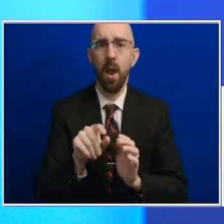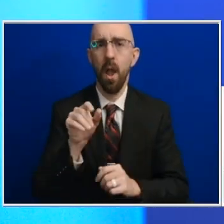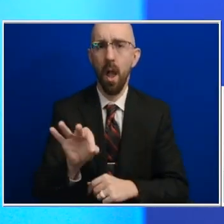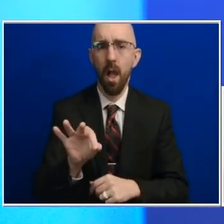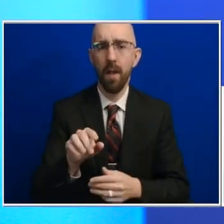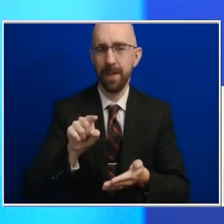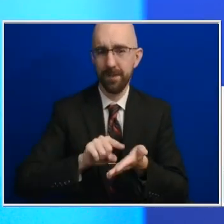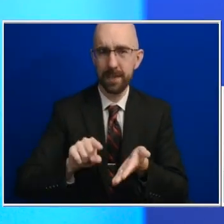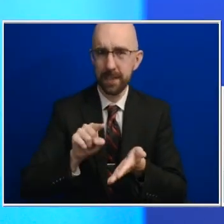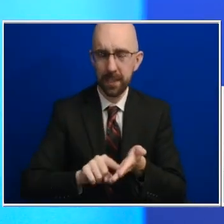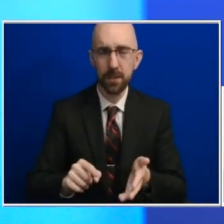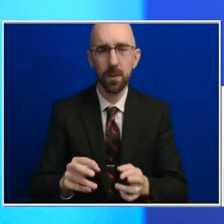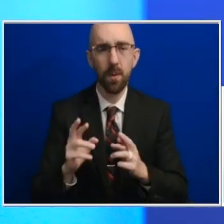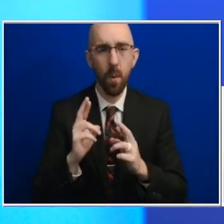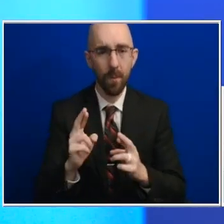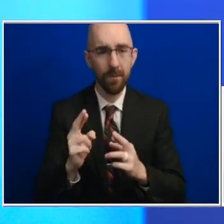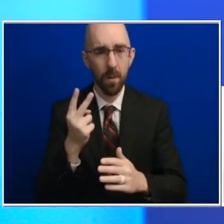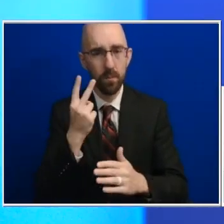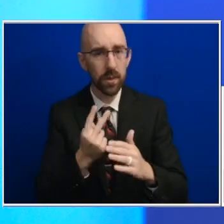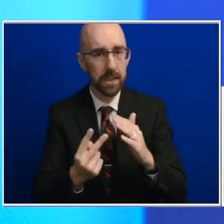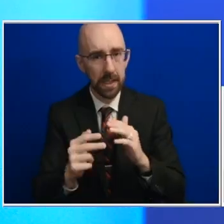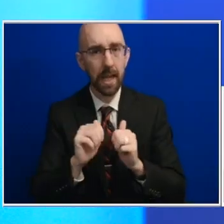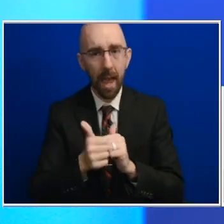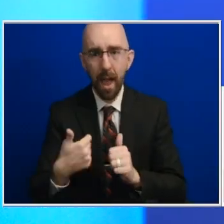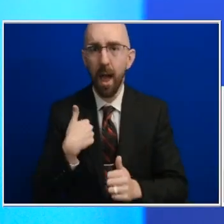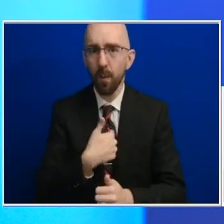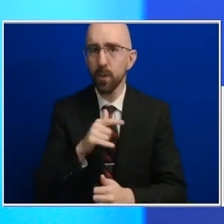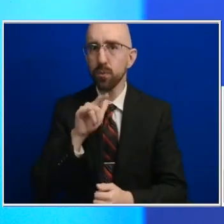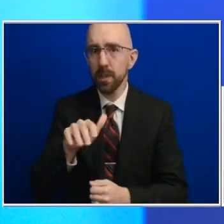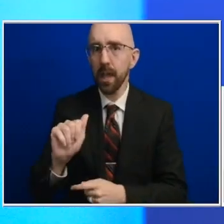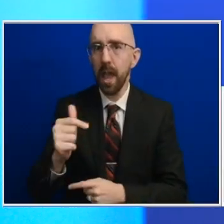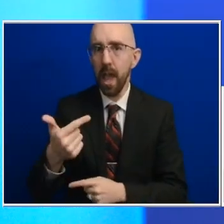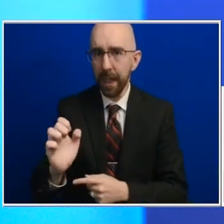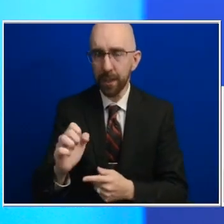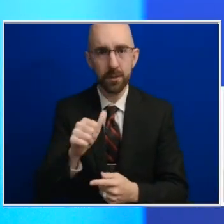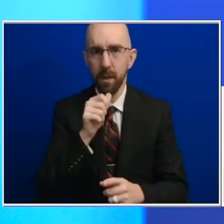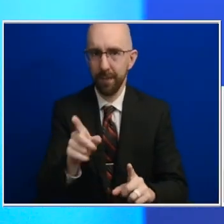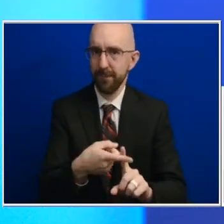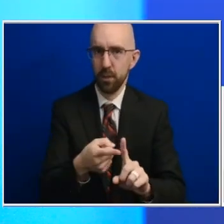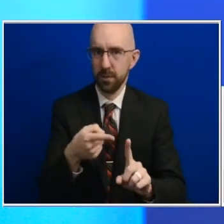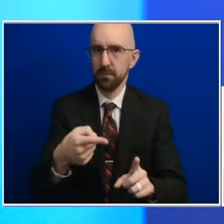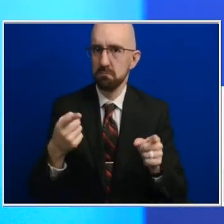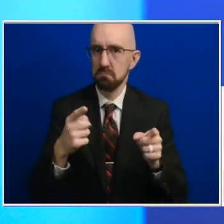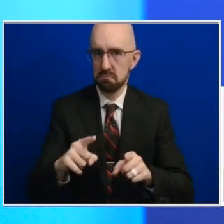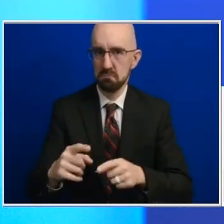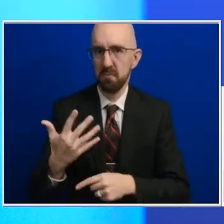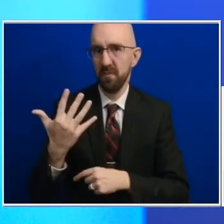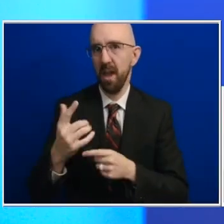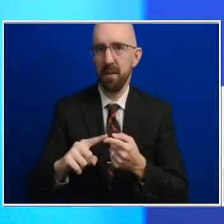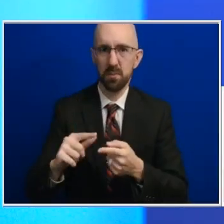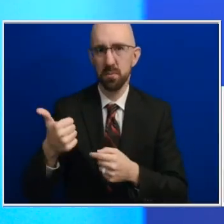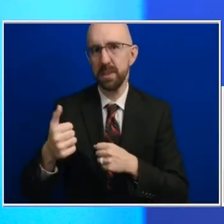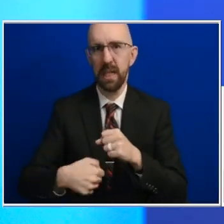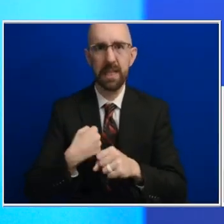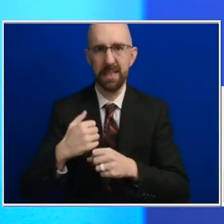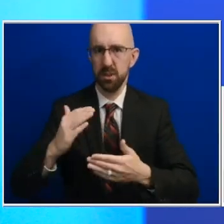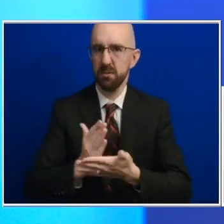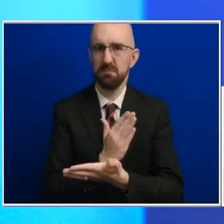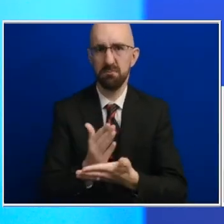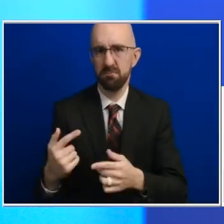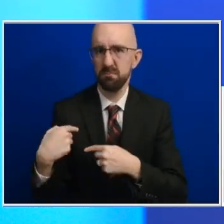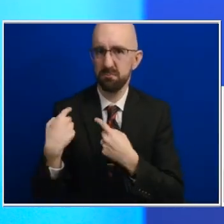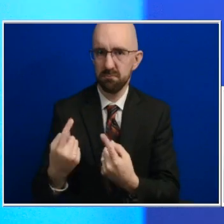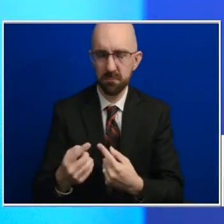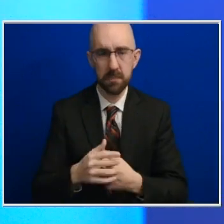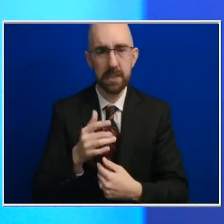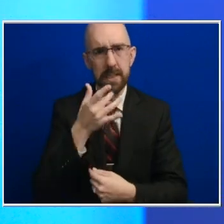and hopefully predicting how we age. It's not the first, though. This has been going on for about 5 to 10 years. And what's interesting is they have many,